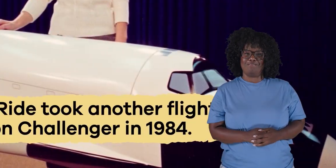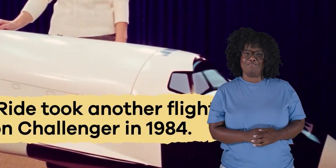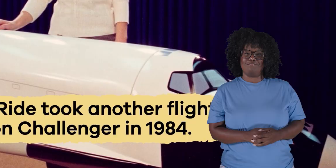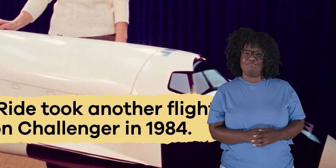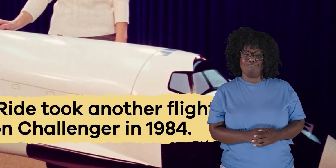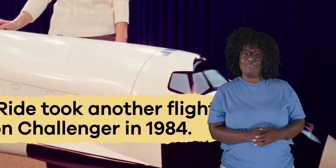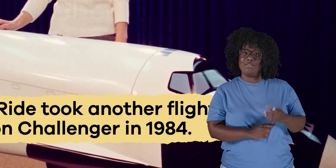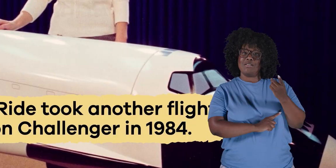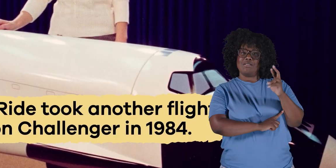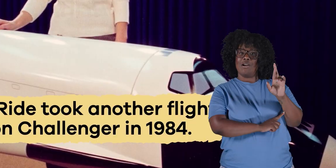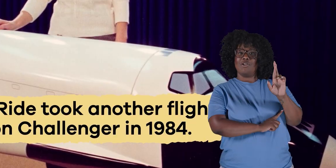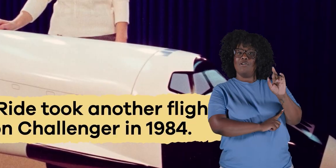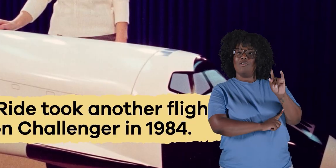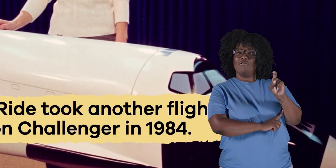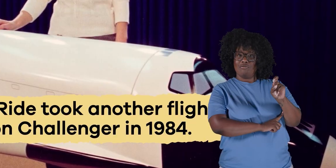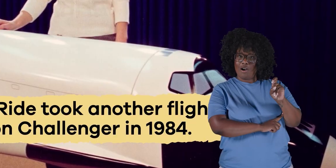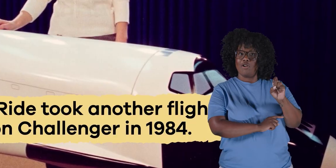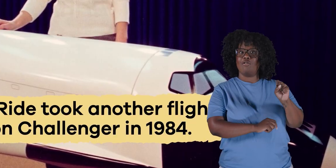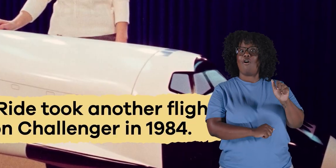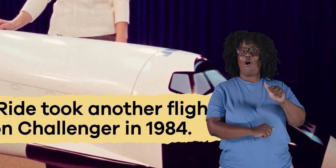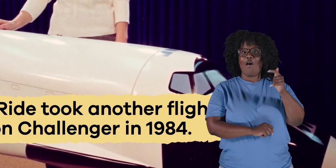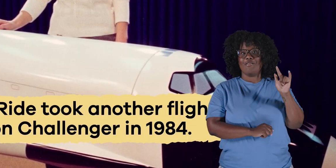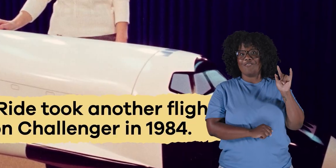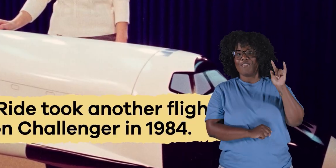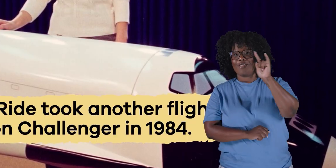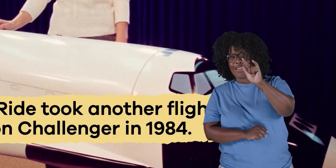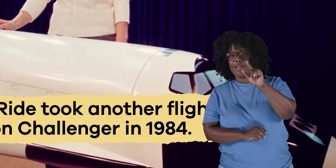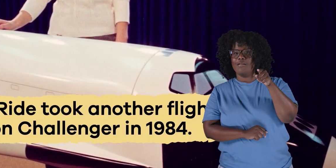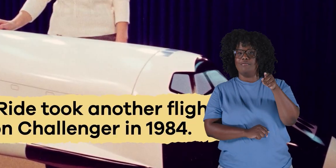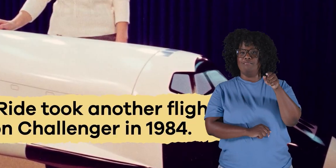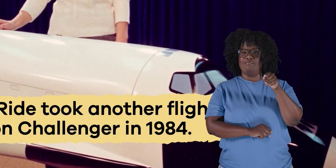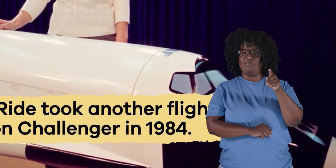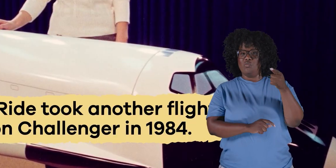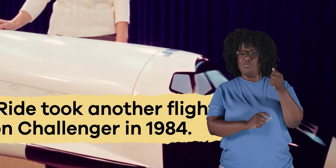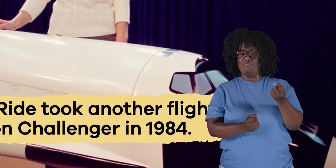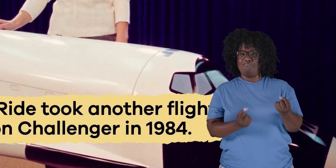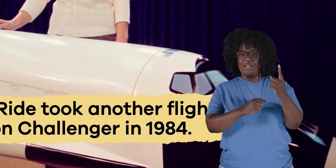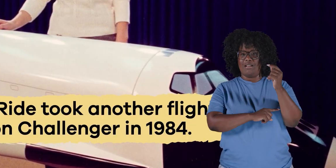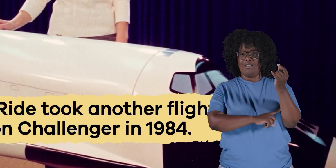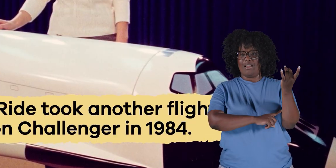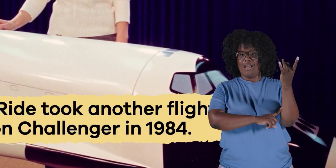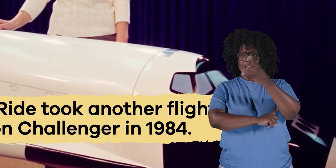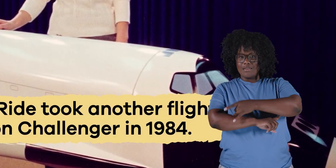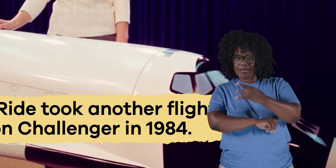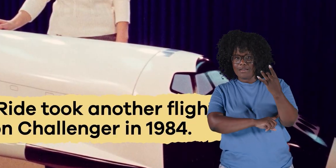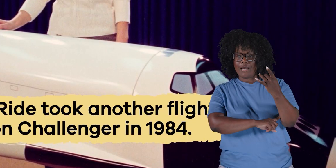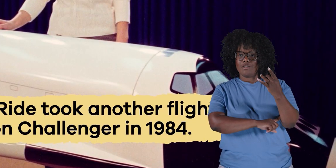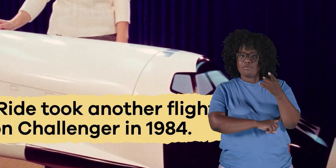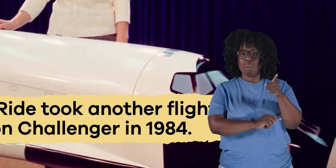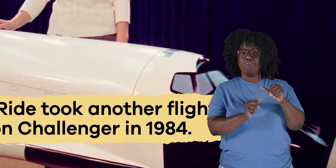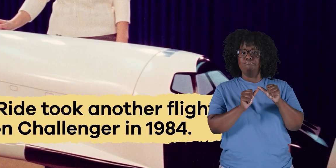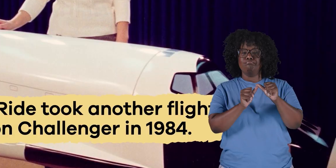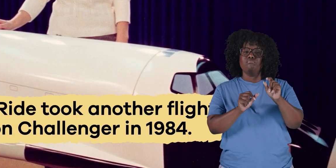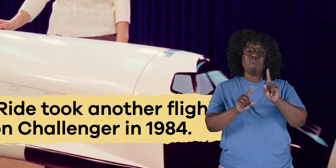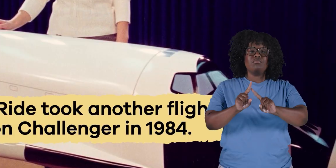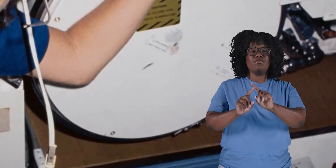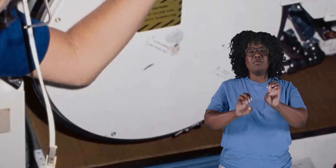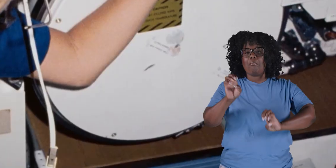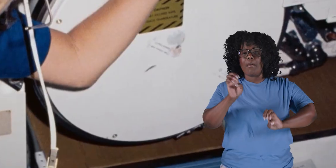Dr. Ride took another flight on Challenger in 1984. She spent eight days in space, conducting experiments.